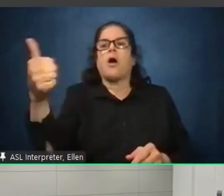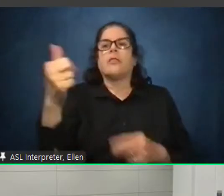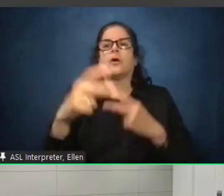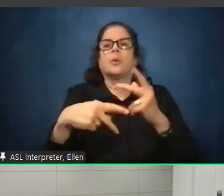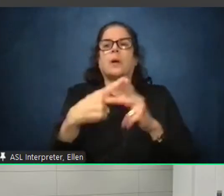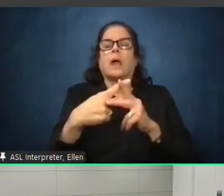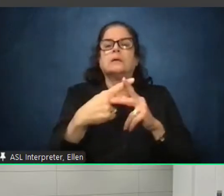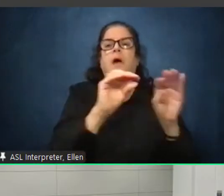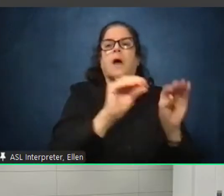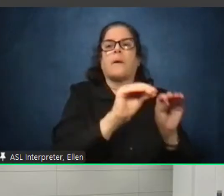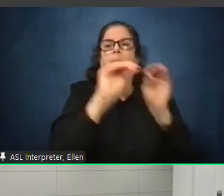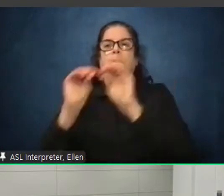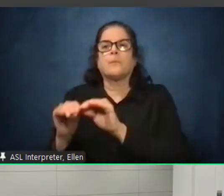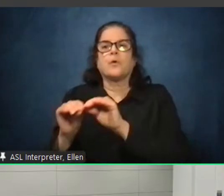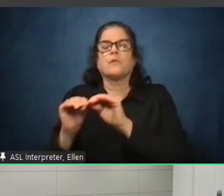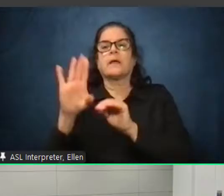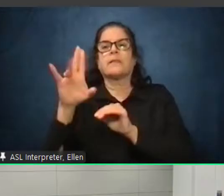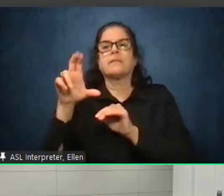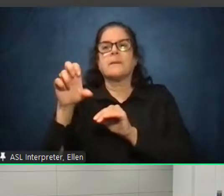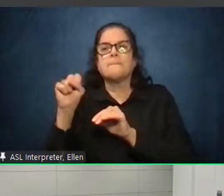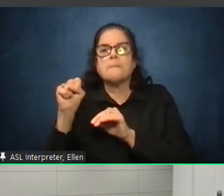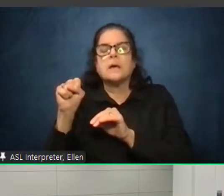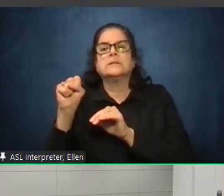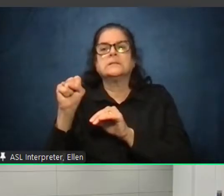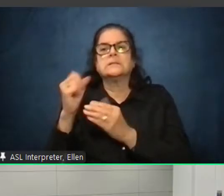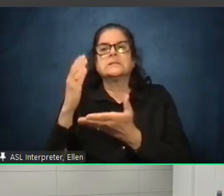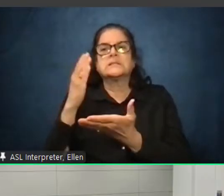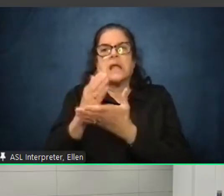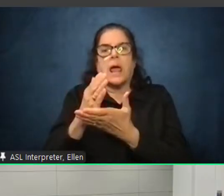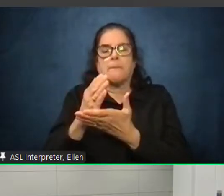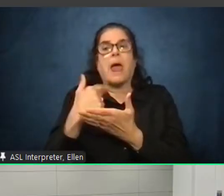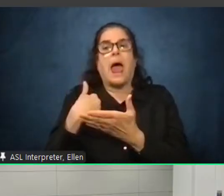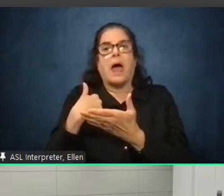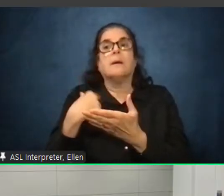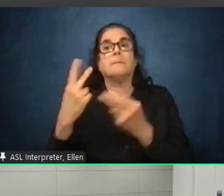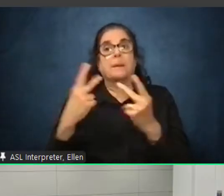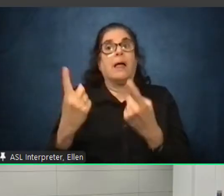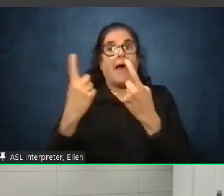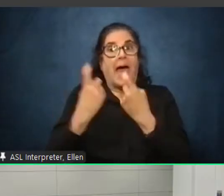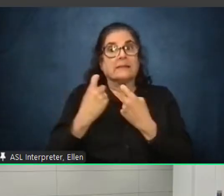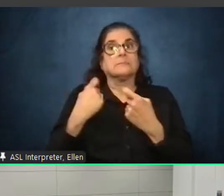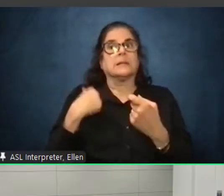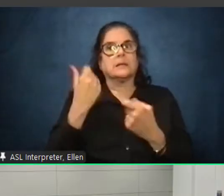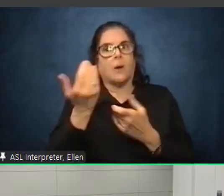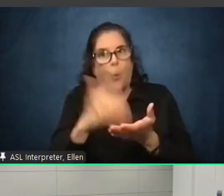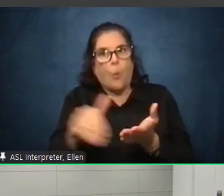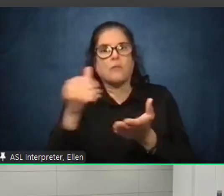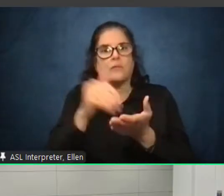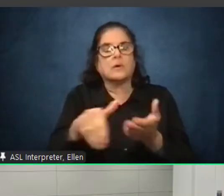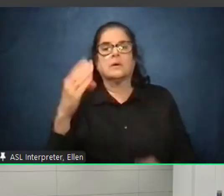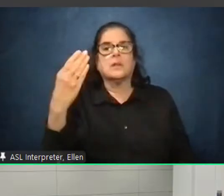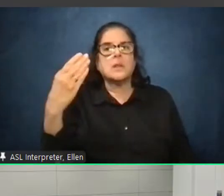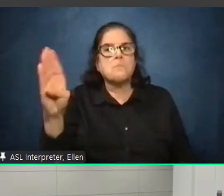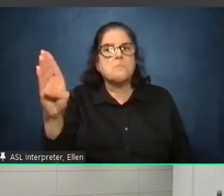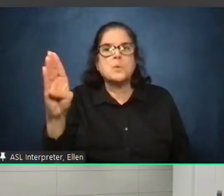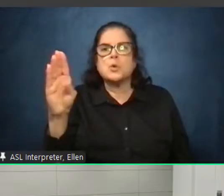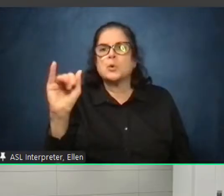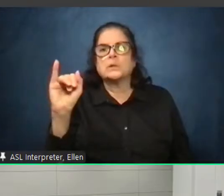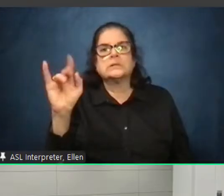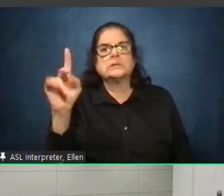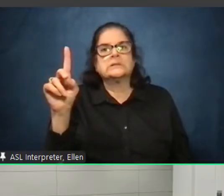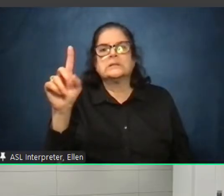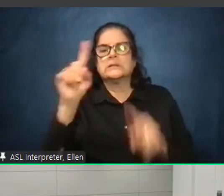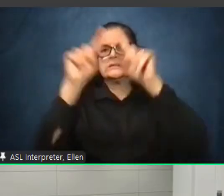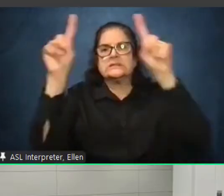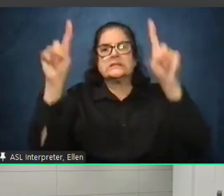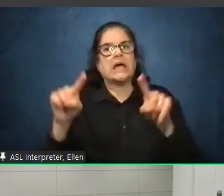the sign is just difficult because they're blind. Because this is something I've been asked a few times, where like the blue sign just is,